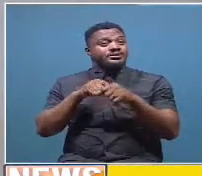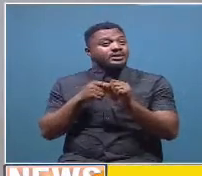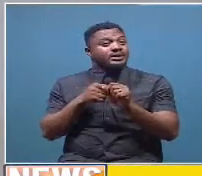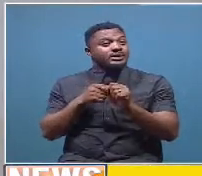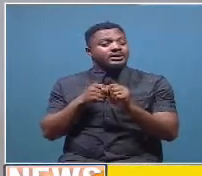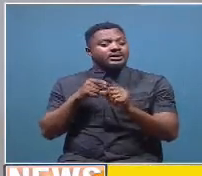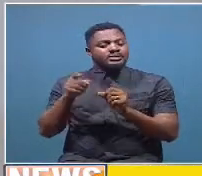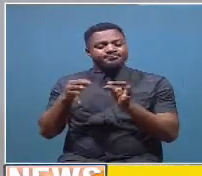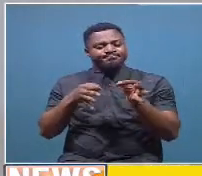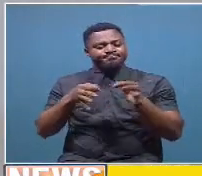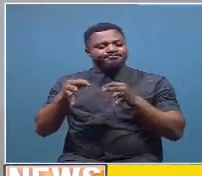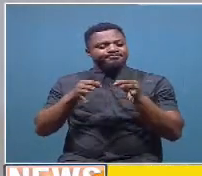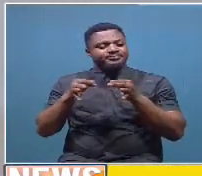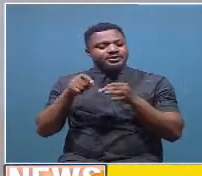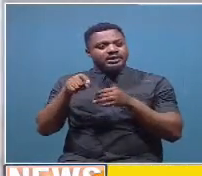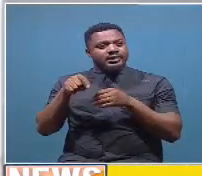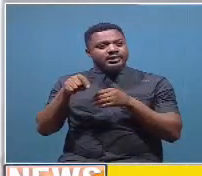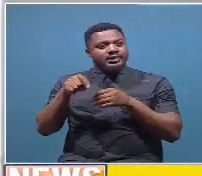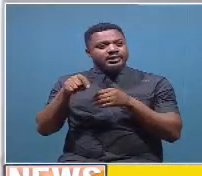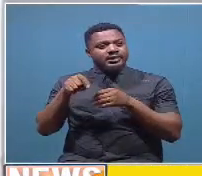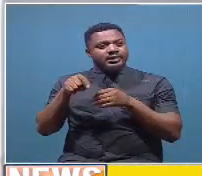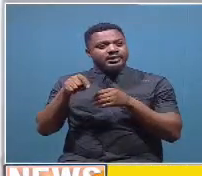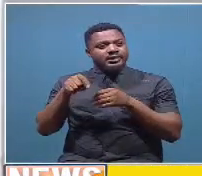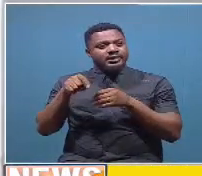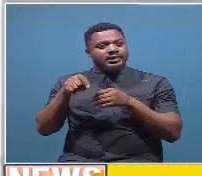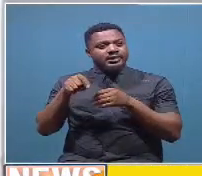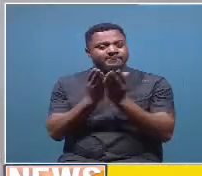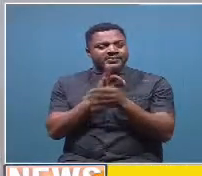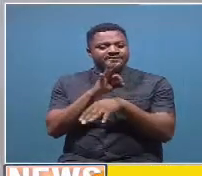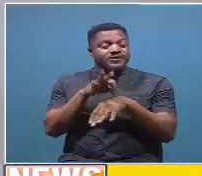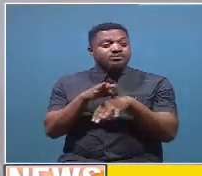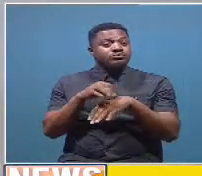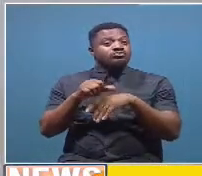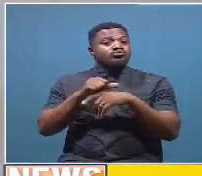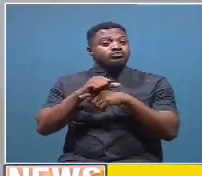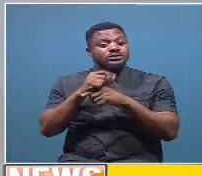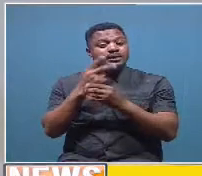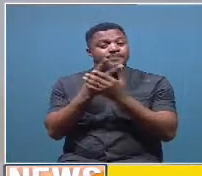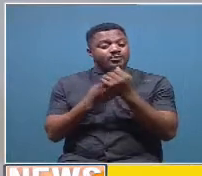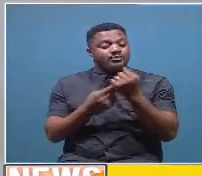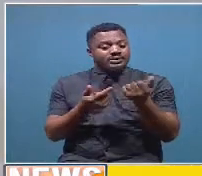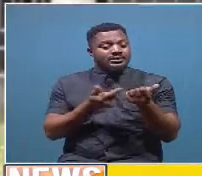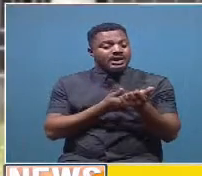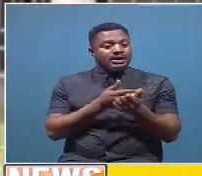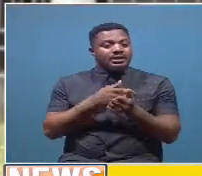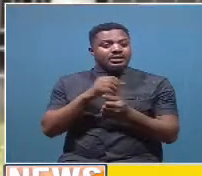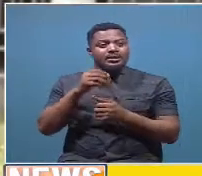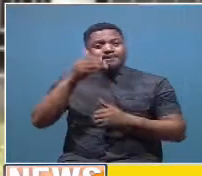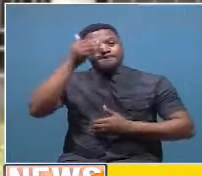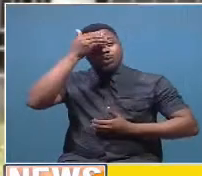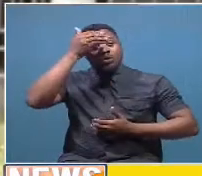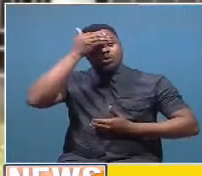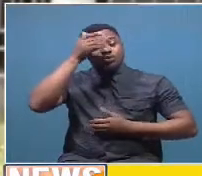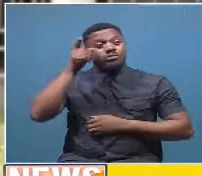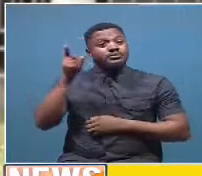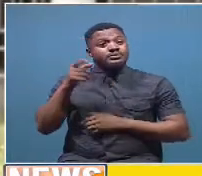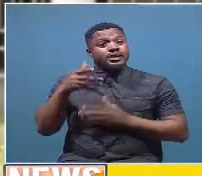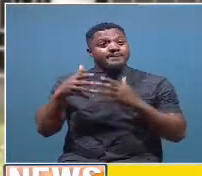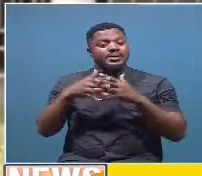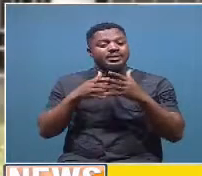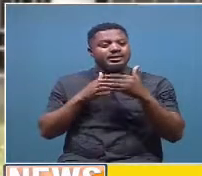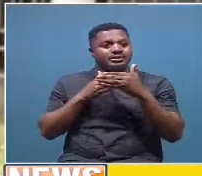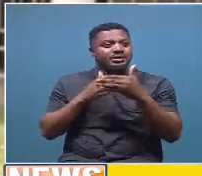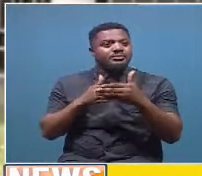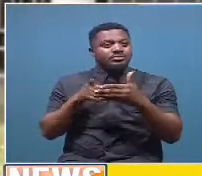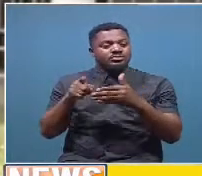place, explained that the troops will receive academic training in Ghana and Morocco. The Americans will be leading. We'll